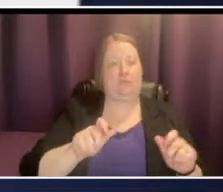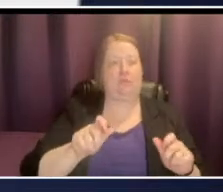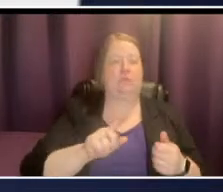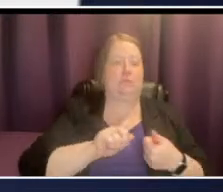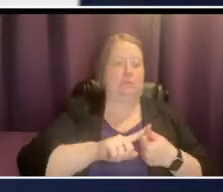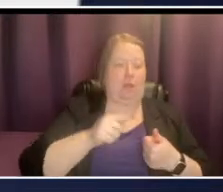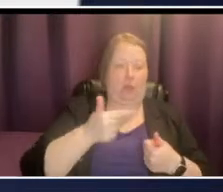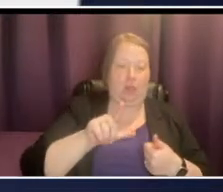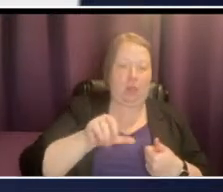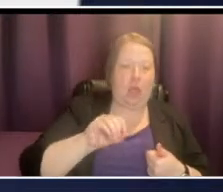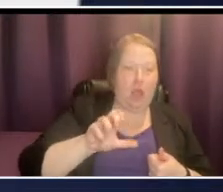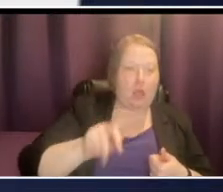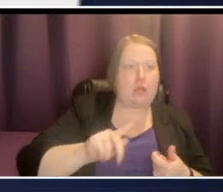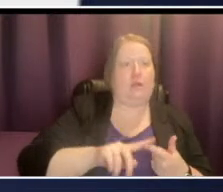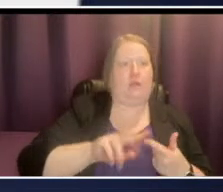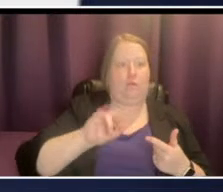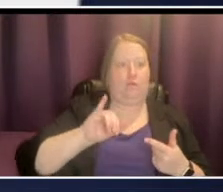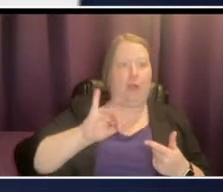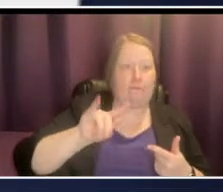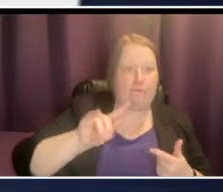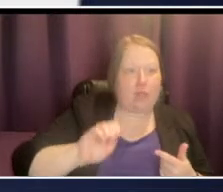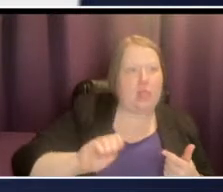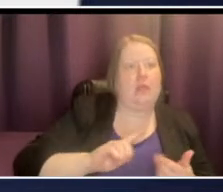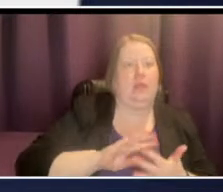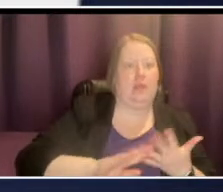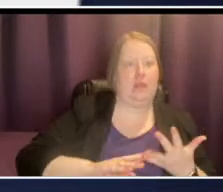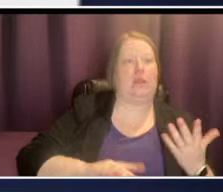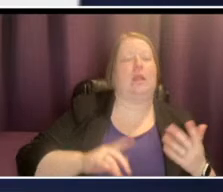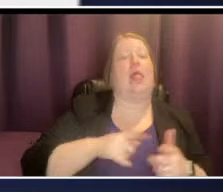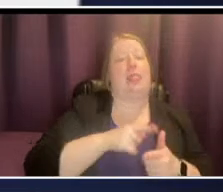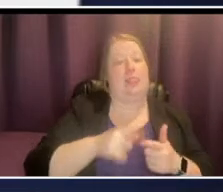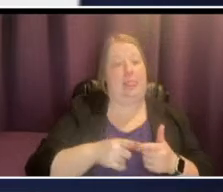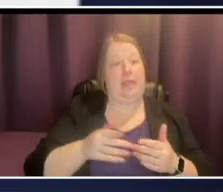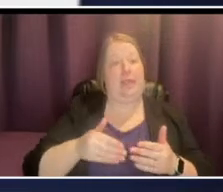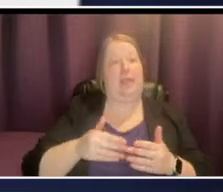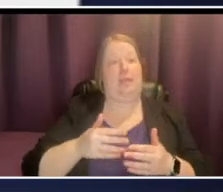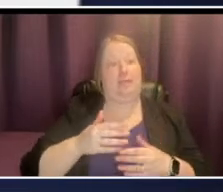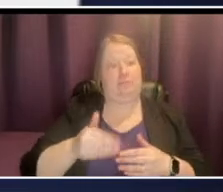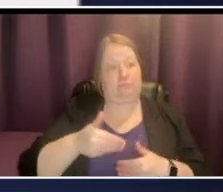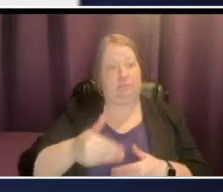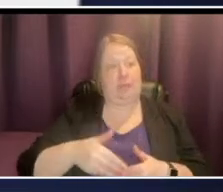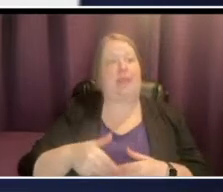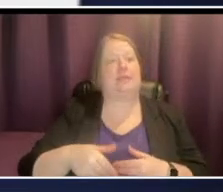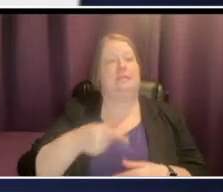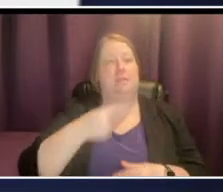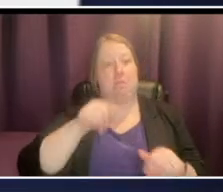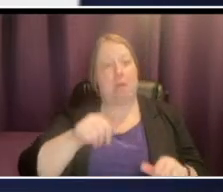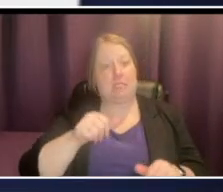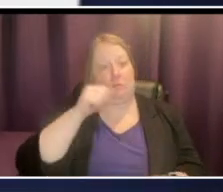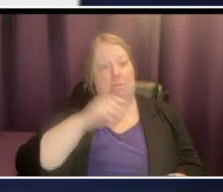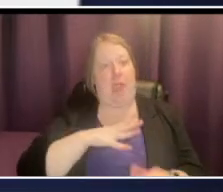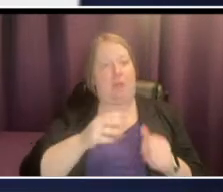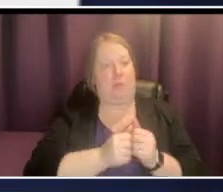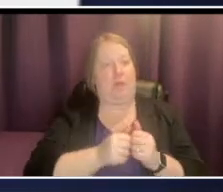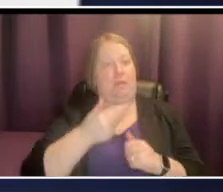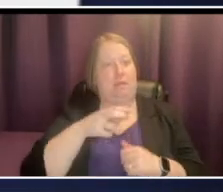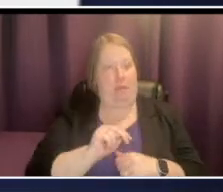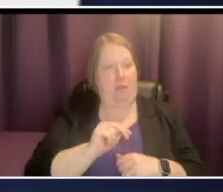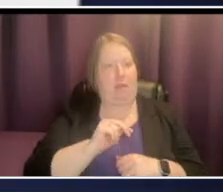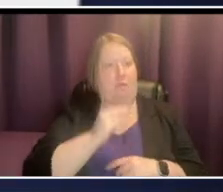next hour, agents reported possible man with a gun reported, confirmed pistol on hip located in a